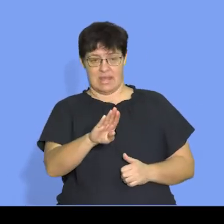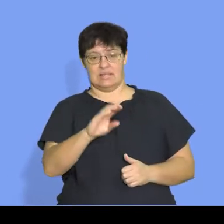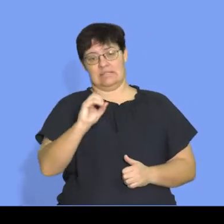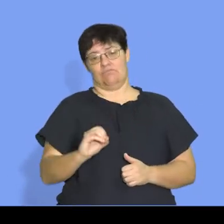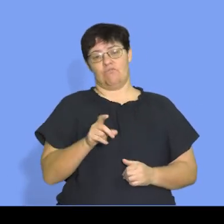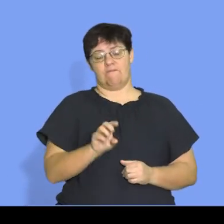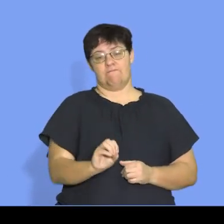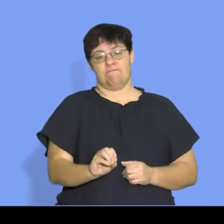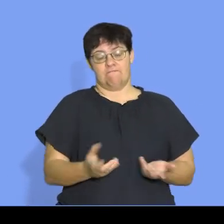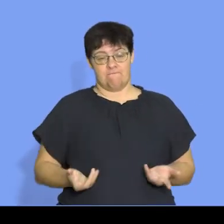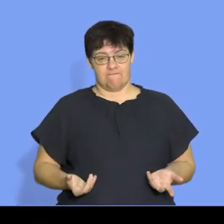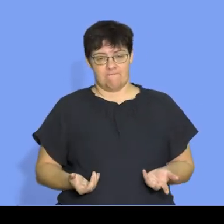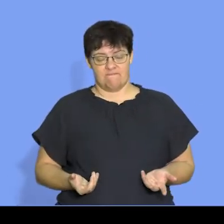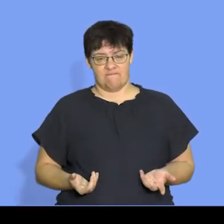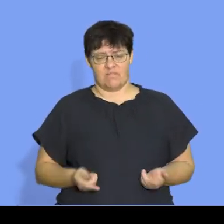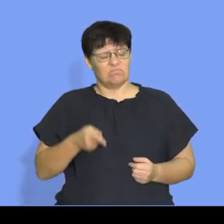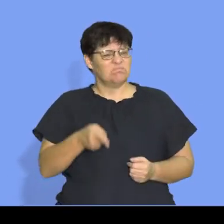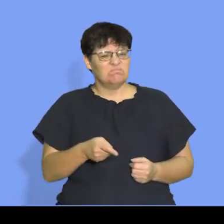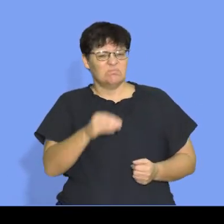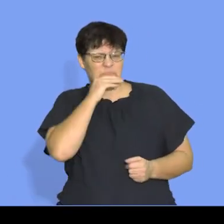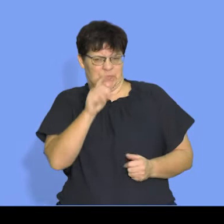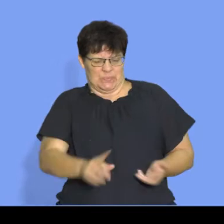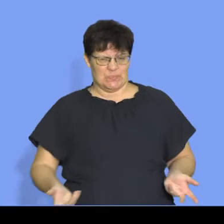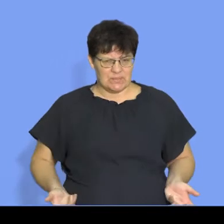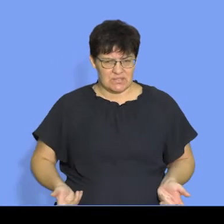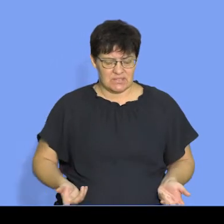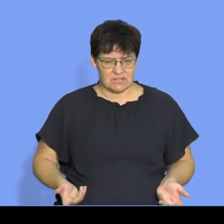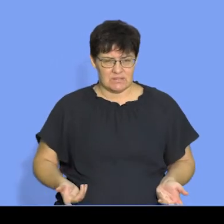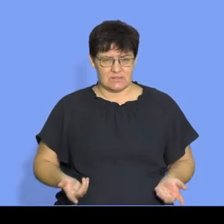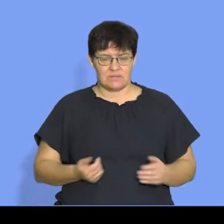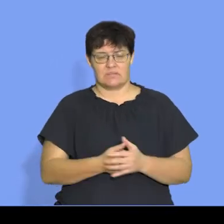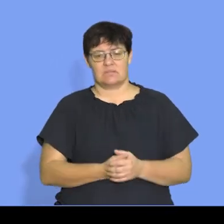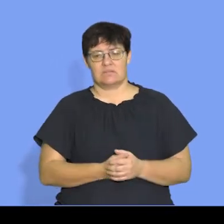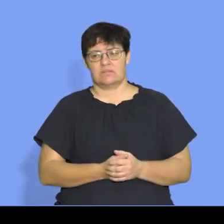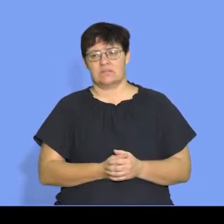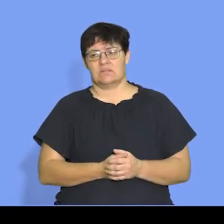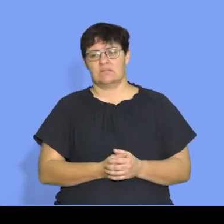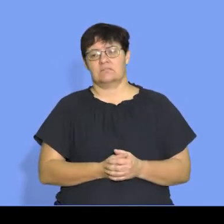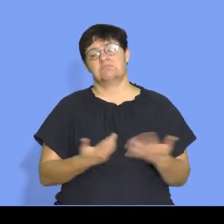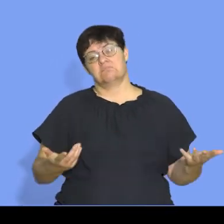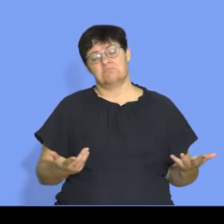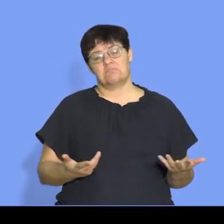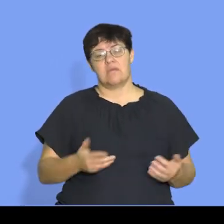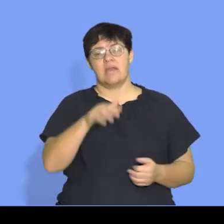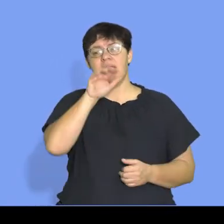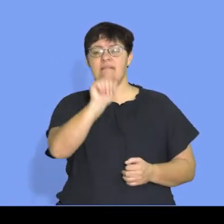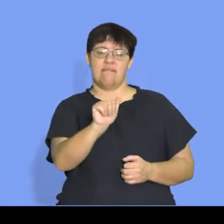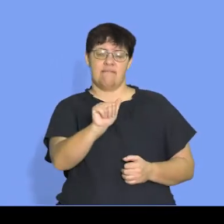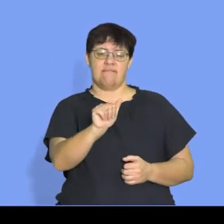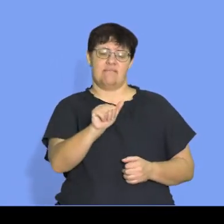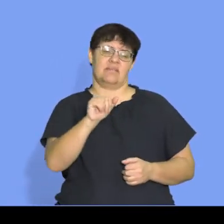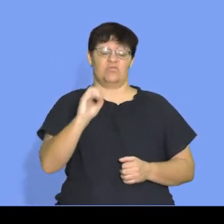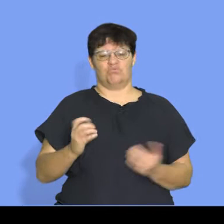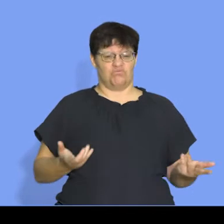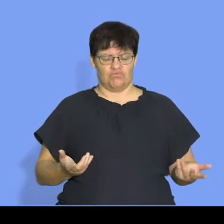equal to 0. What does this really mean? Let's take, for example, the A is the one that is 0. It means that I